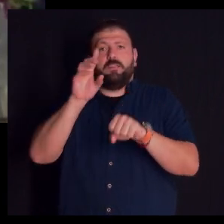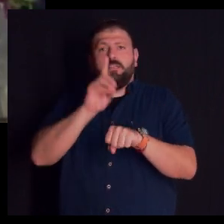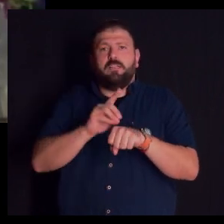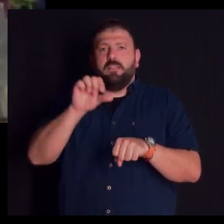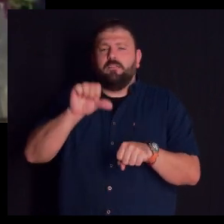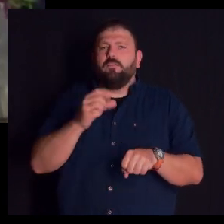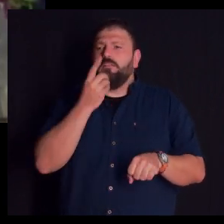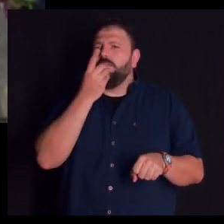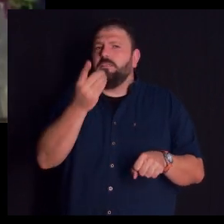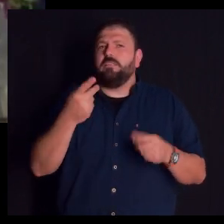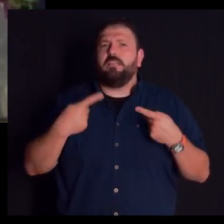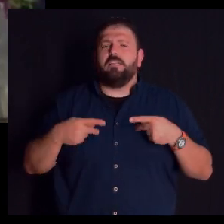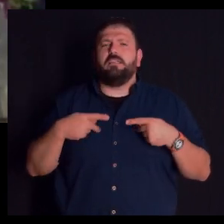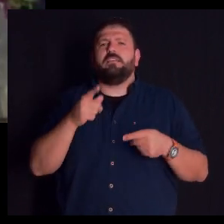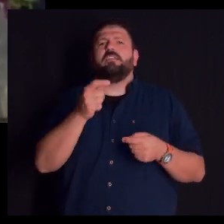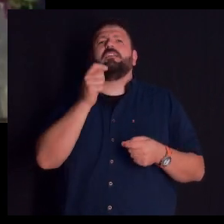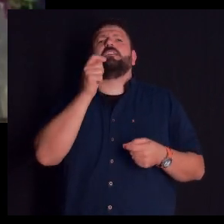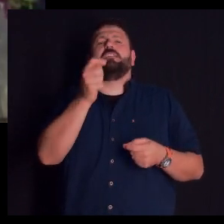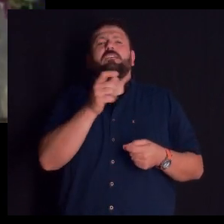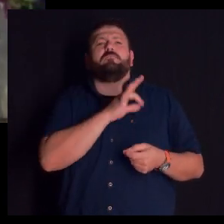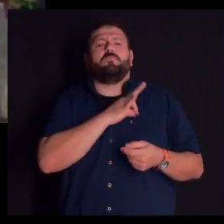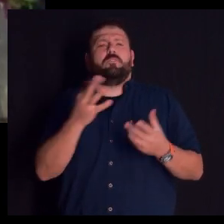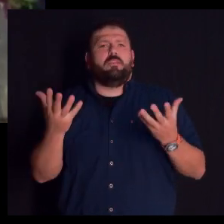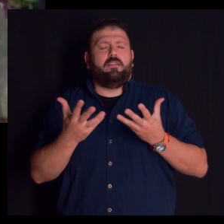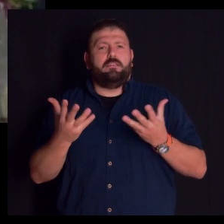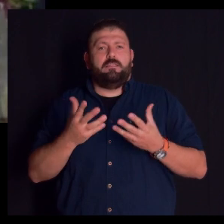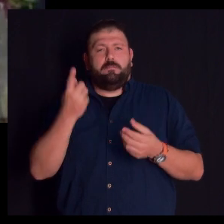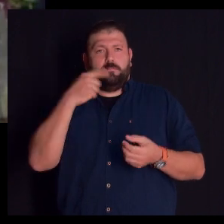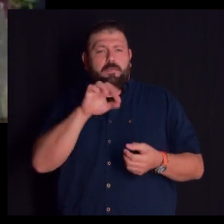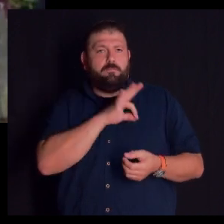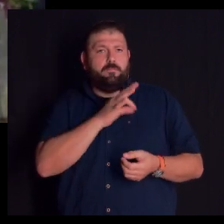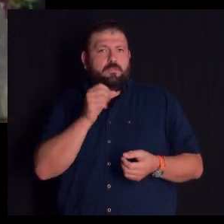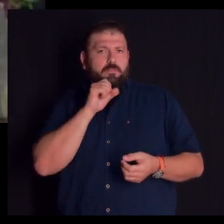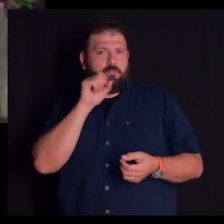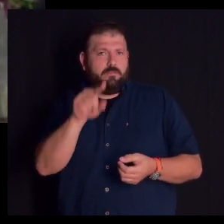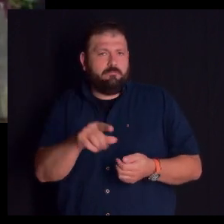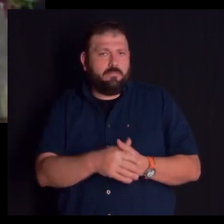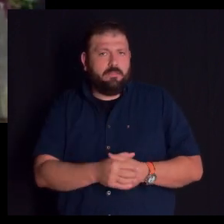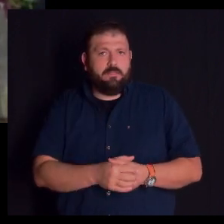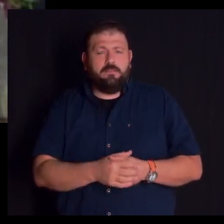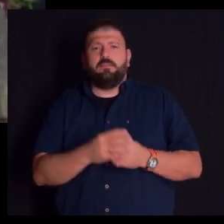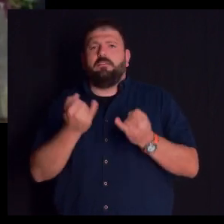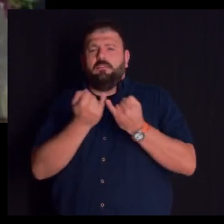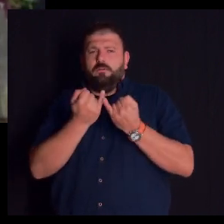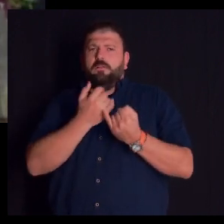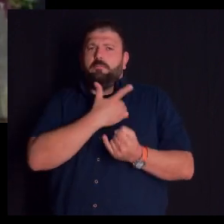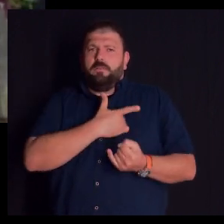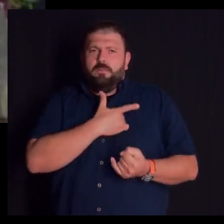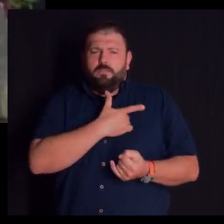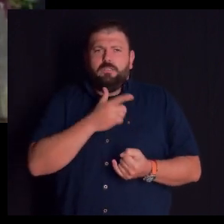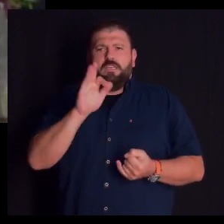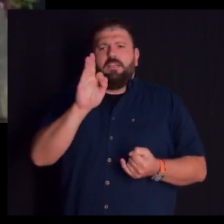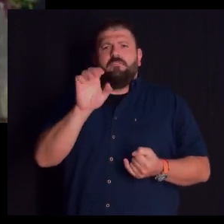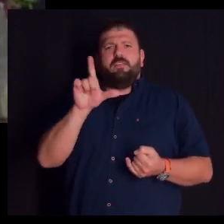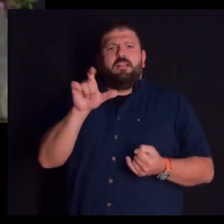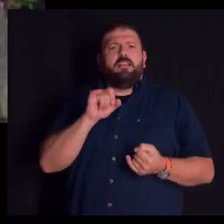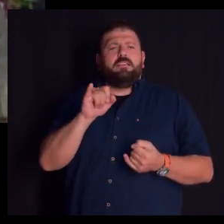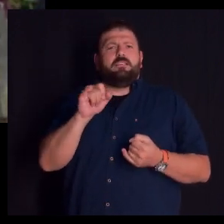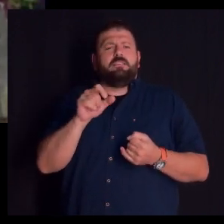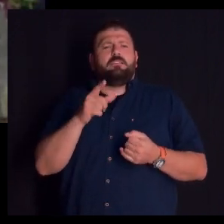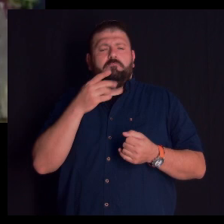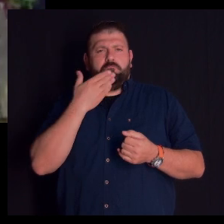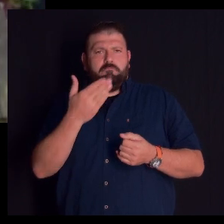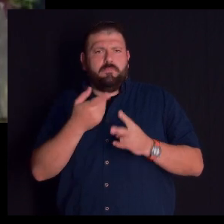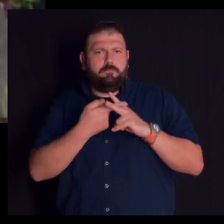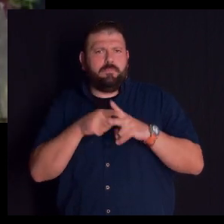decirle a la right now gente is to tell the qué people pueden obtener what ellos can you también. obtain. Y me gustaría And empezar a also, I platicar would con like nosotros de to Félix, si talk les about parece with bien. Felix. Vamos a If